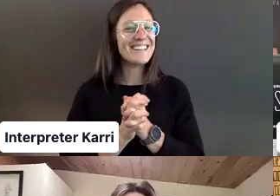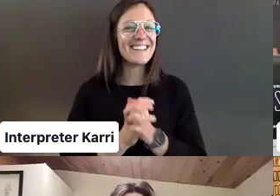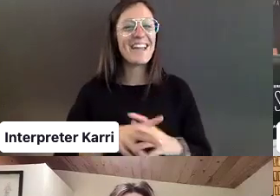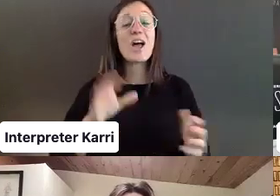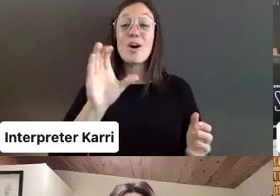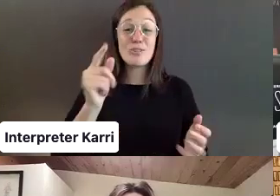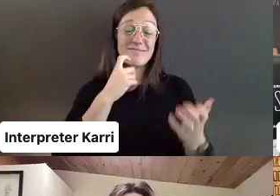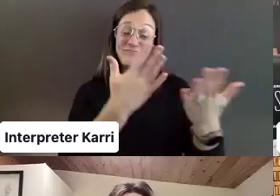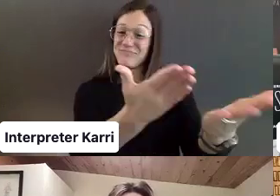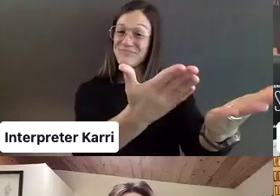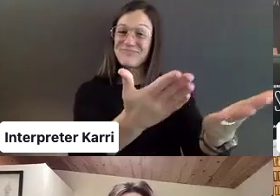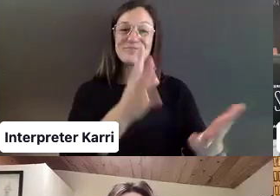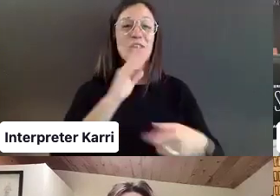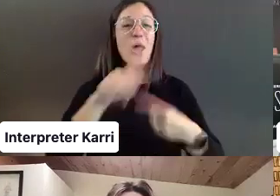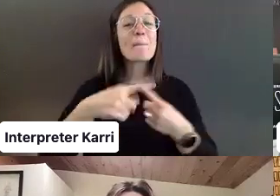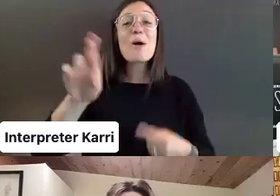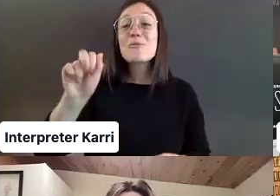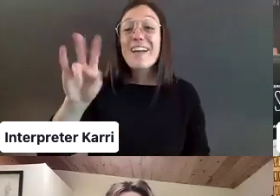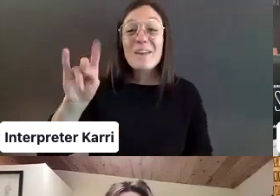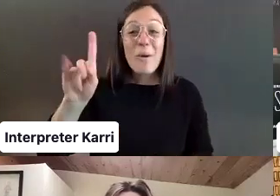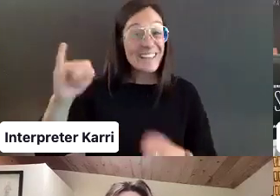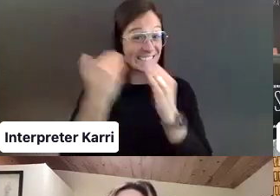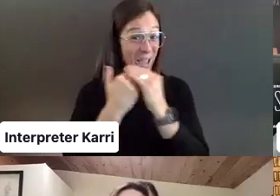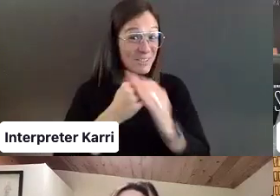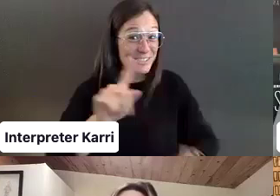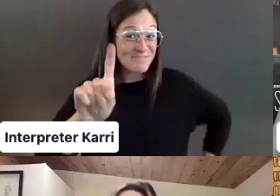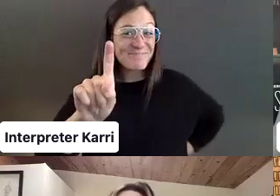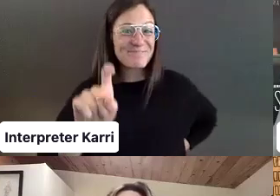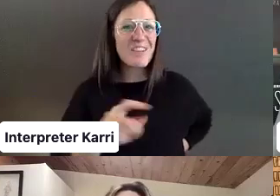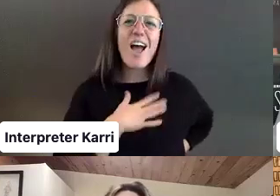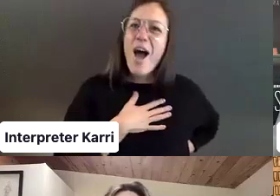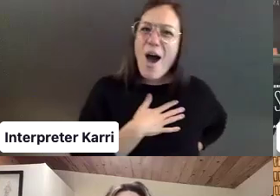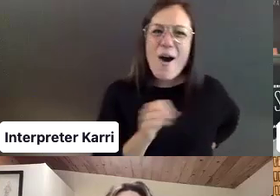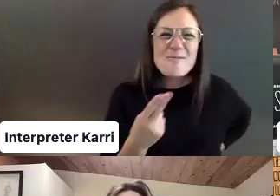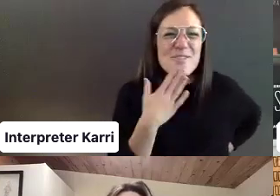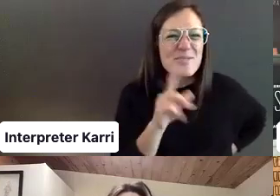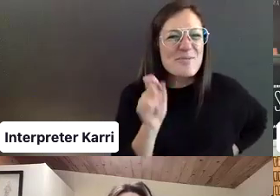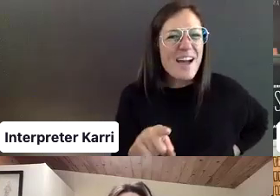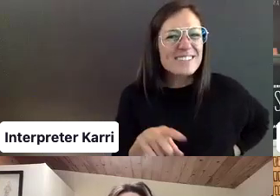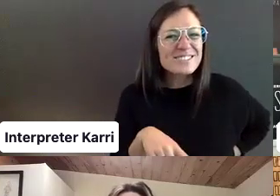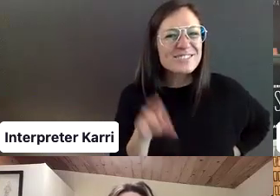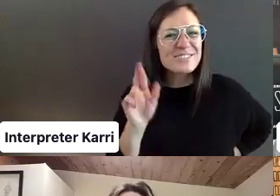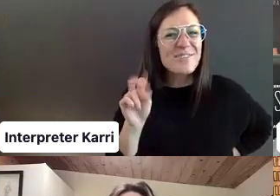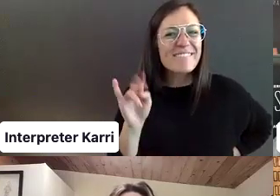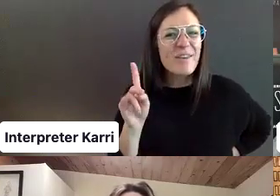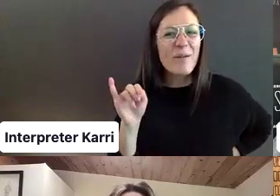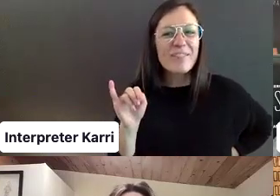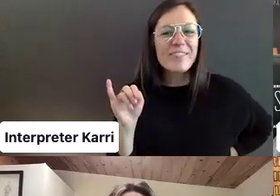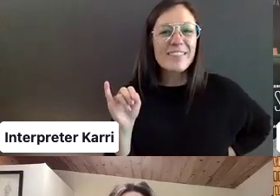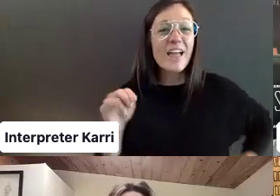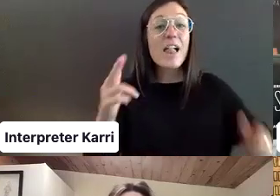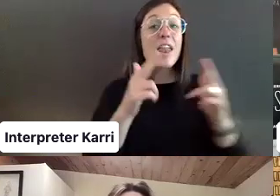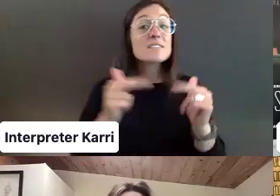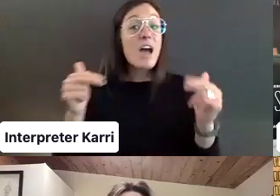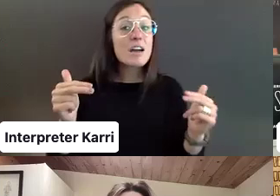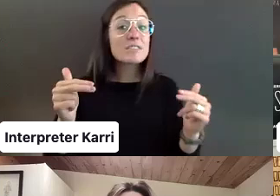Please, you have the stage. Let's talk about ravioli. Is that a sandwich? Oh, good question. I mean, lasagna